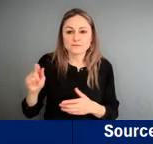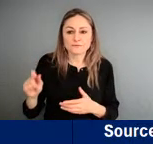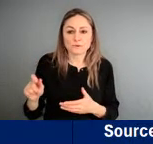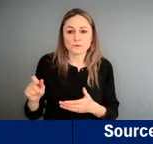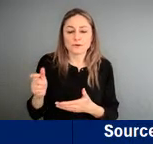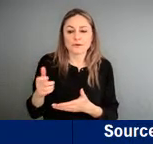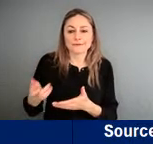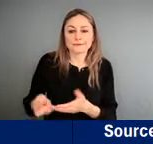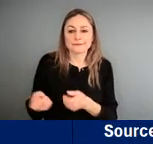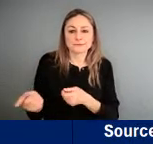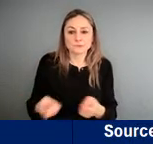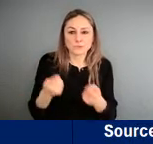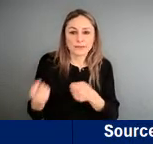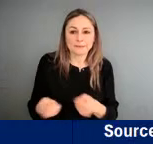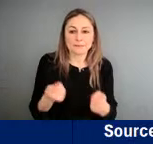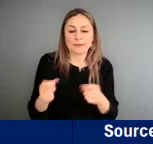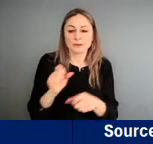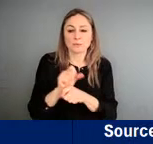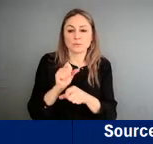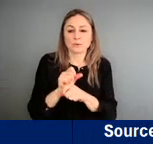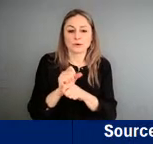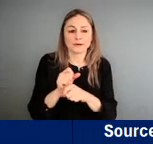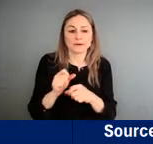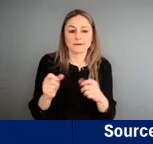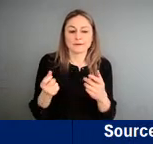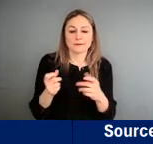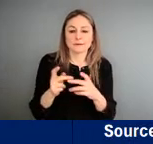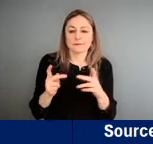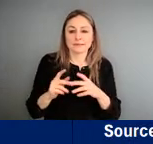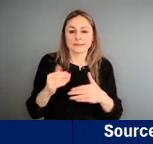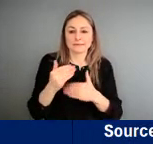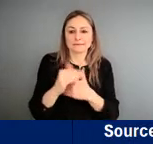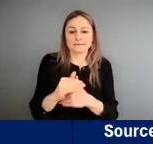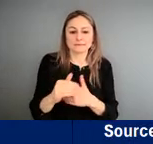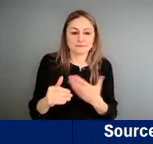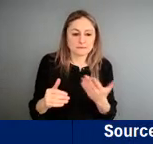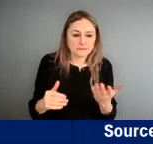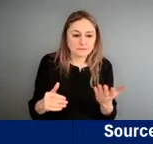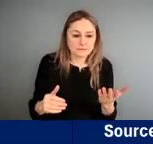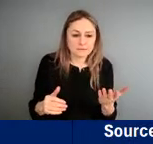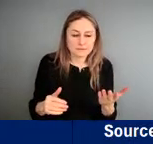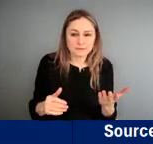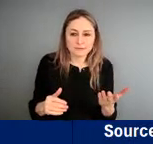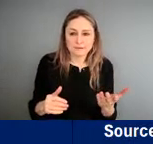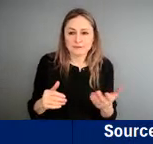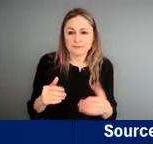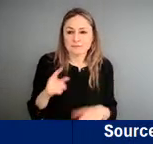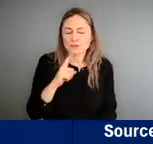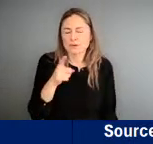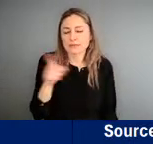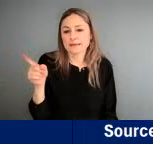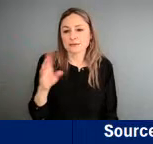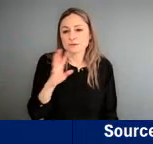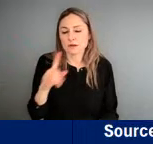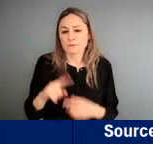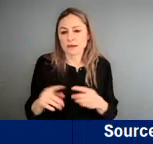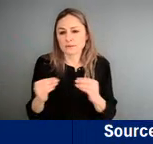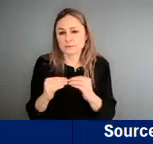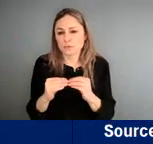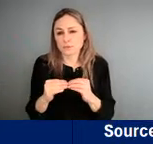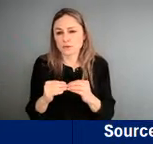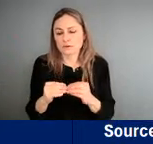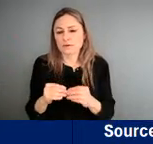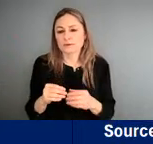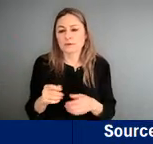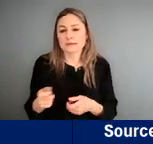constrained spaces, which I would say is a growth area. I mean, Ryan Wincheimer can speak up as well, but sweeping